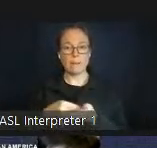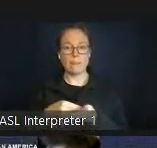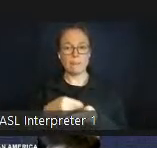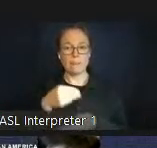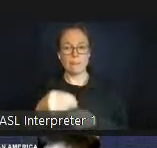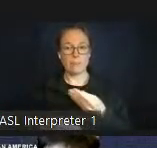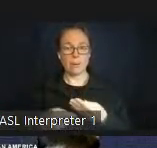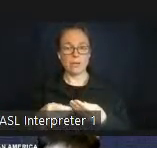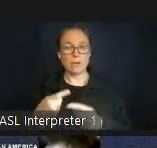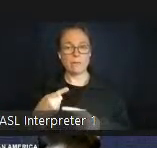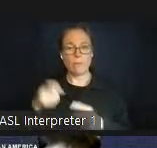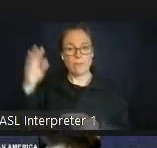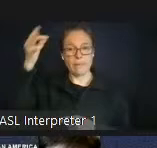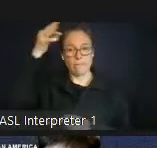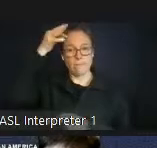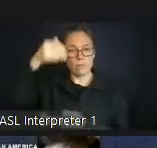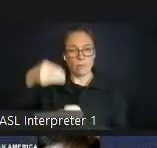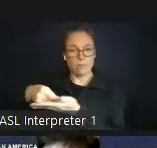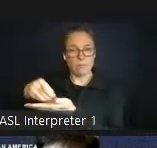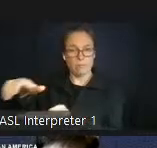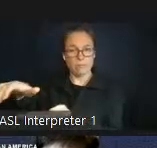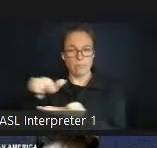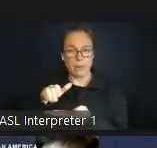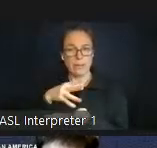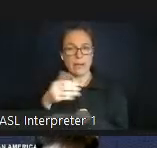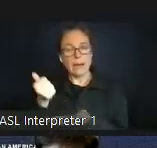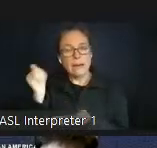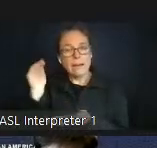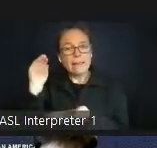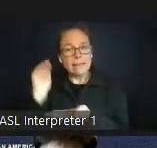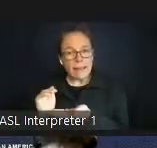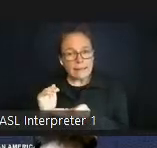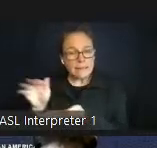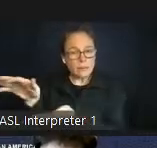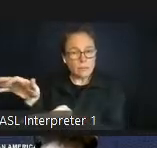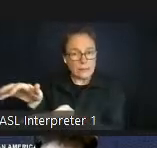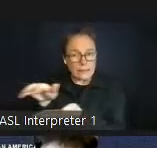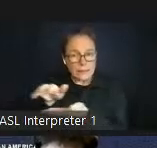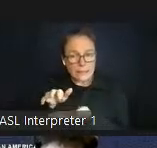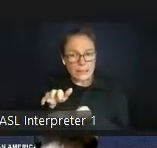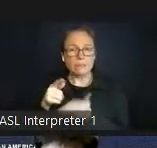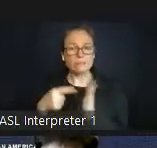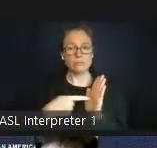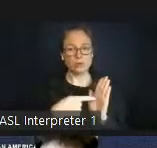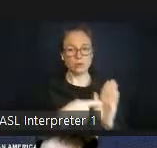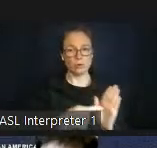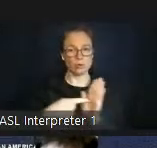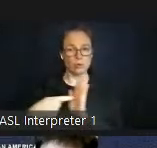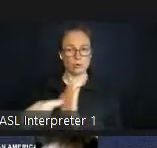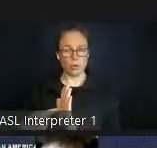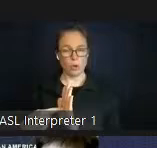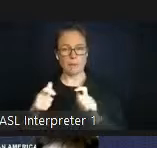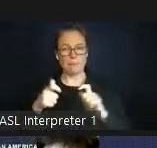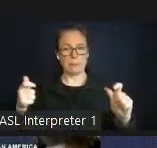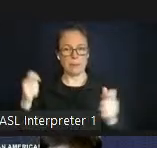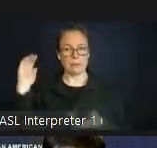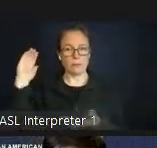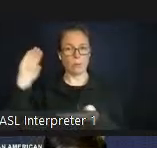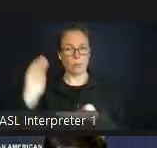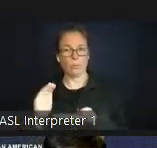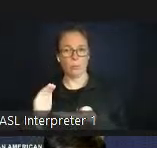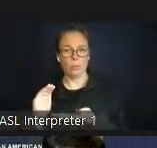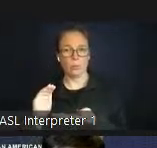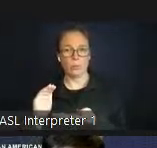federal funds. And because we have fewer federal funds coming in, it just shows that big decrease.